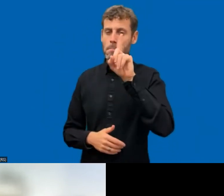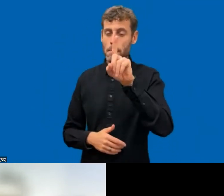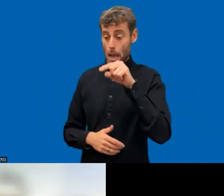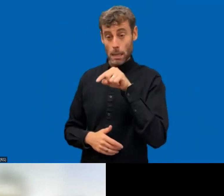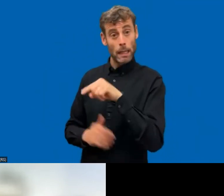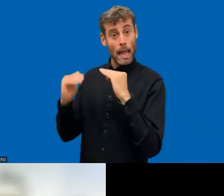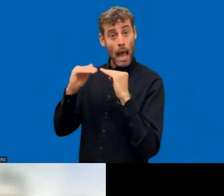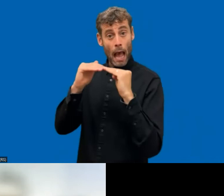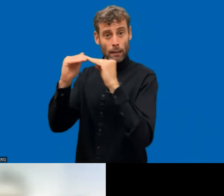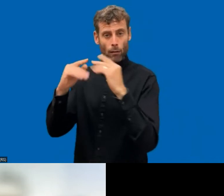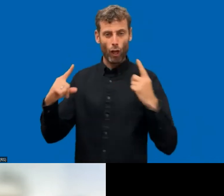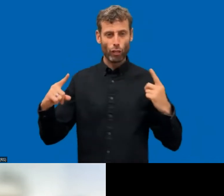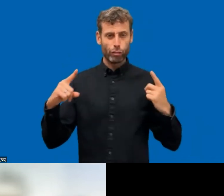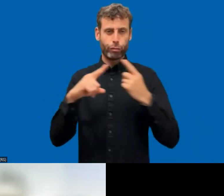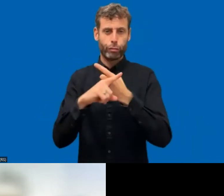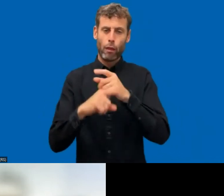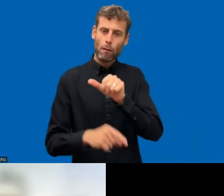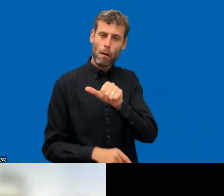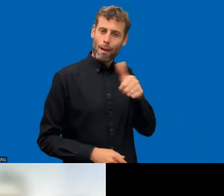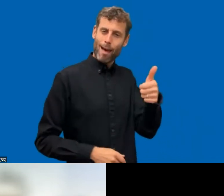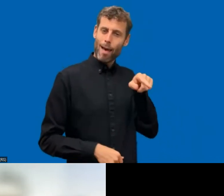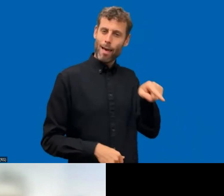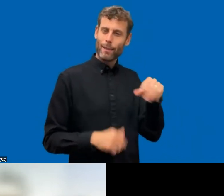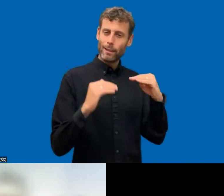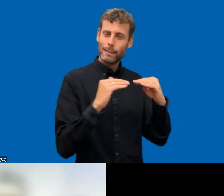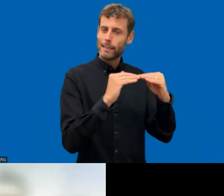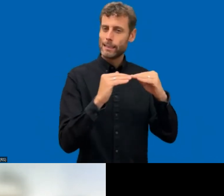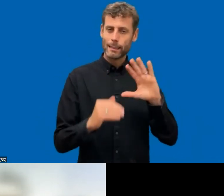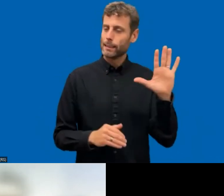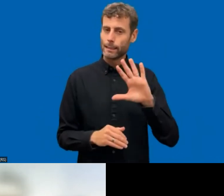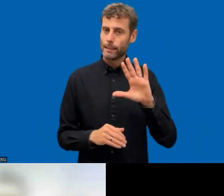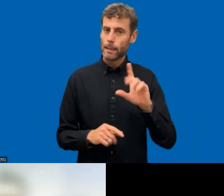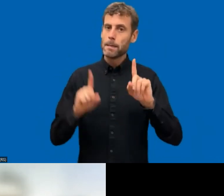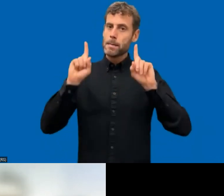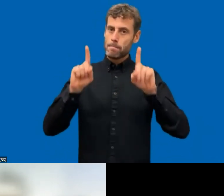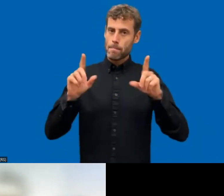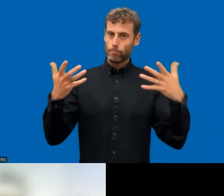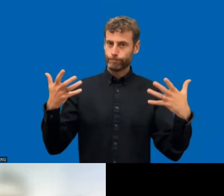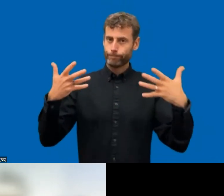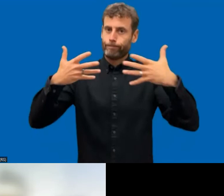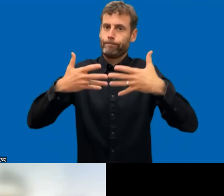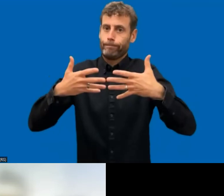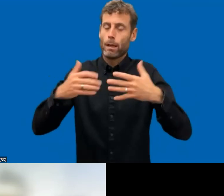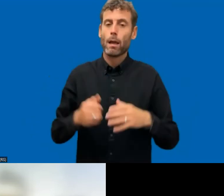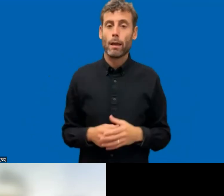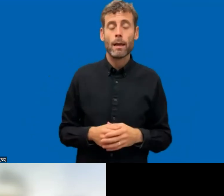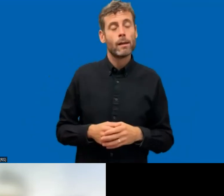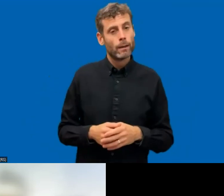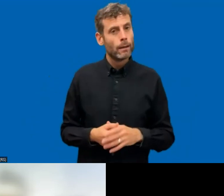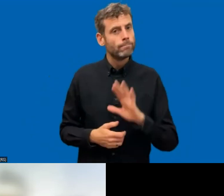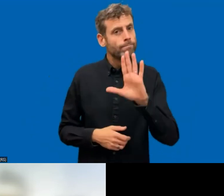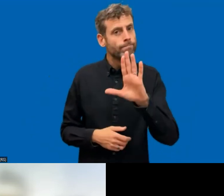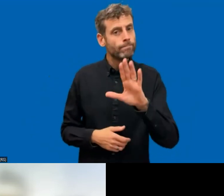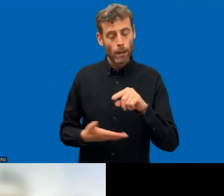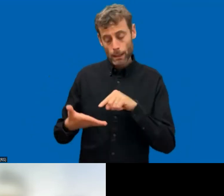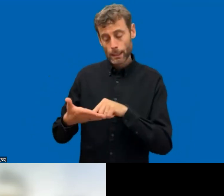timely translations of the documents. Not all people work in English language, especially the